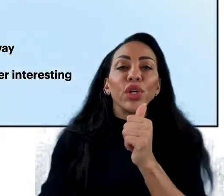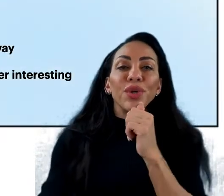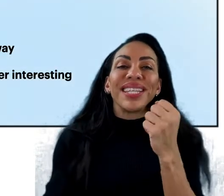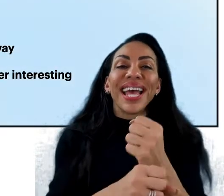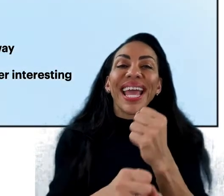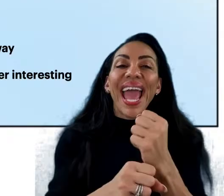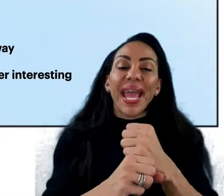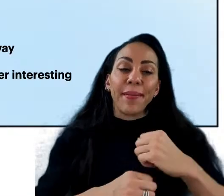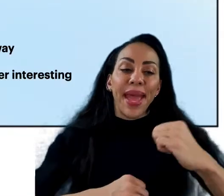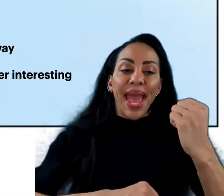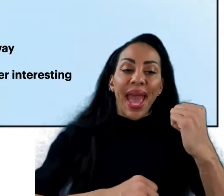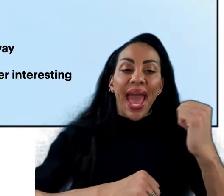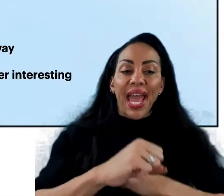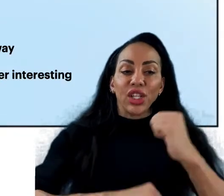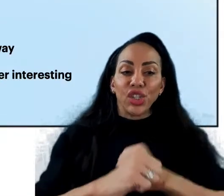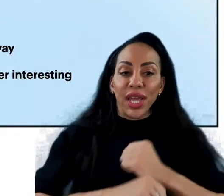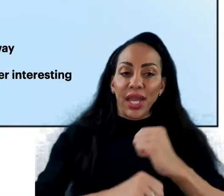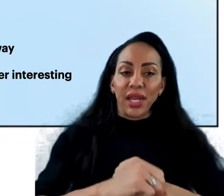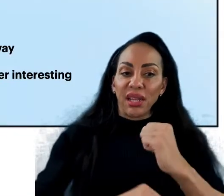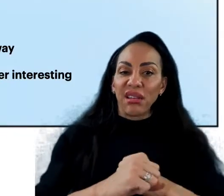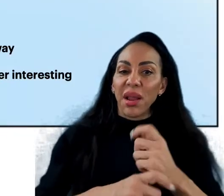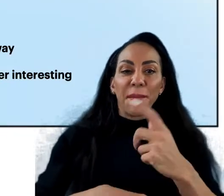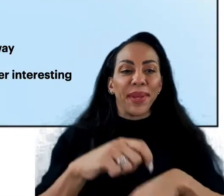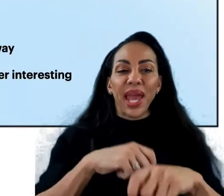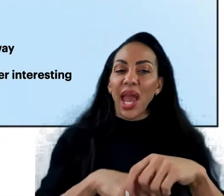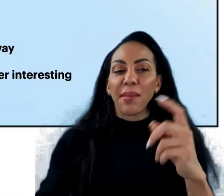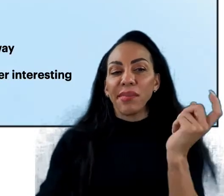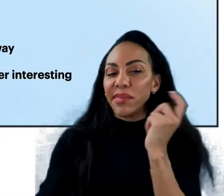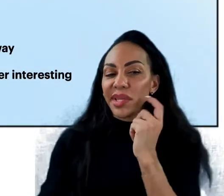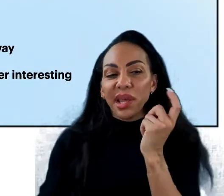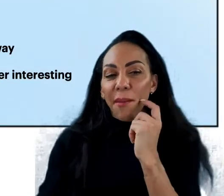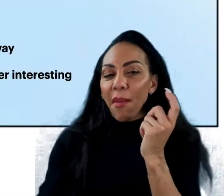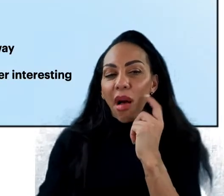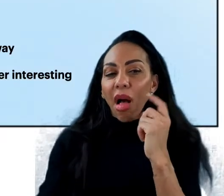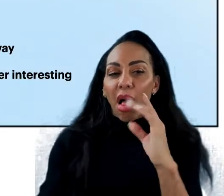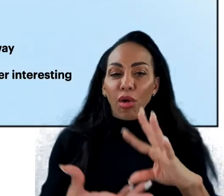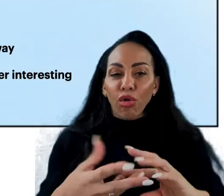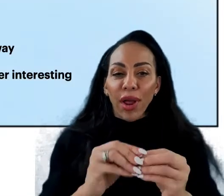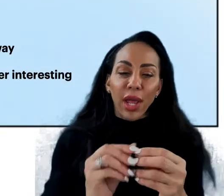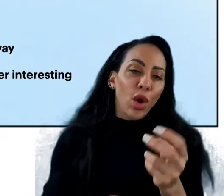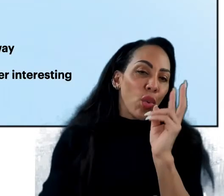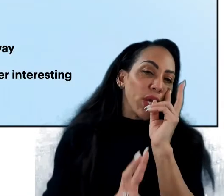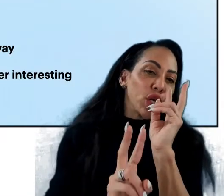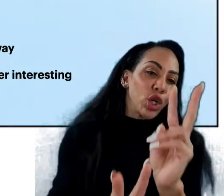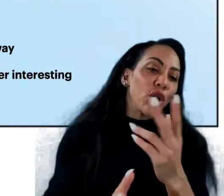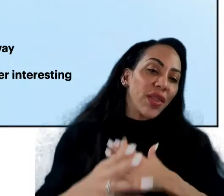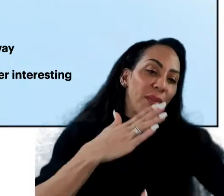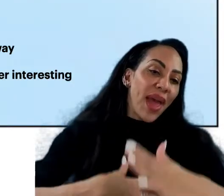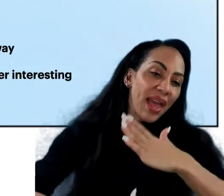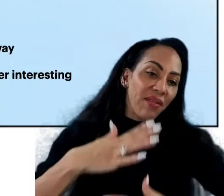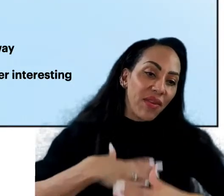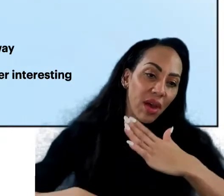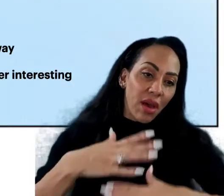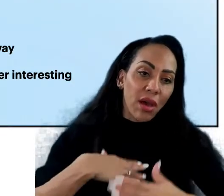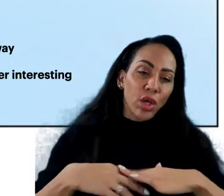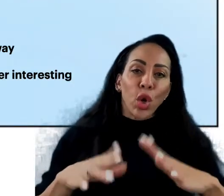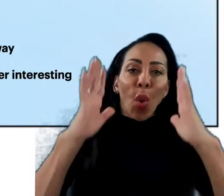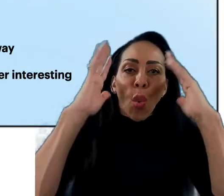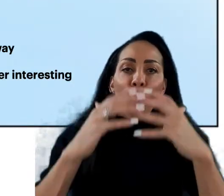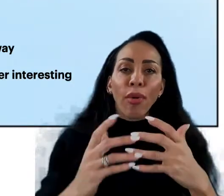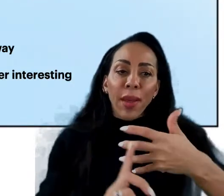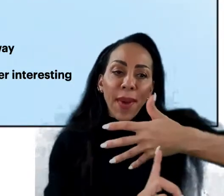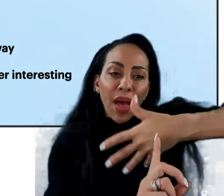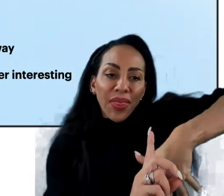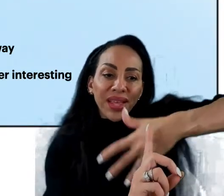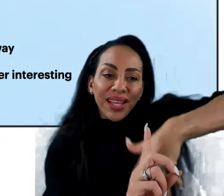well tested. And that means that we can focus on the behavior we want to capture and less on the details of how it works. So in